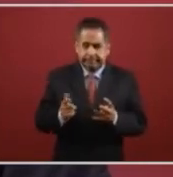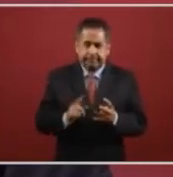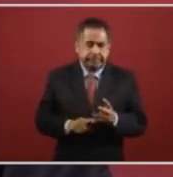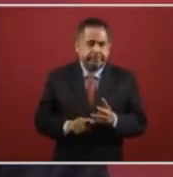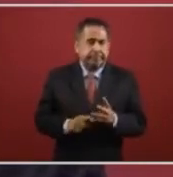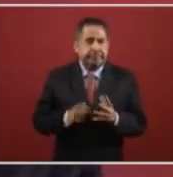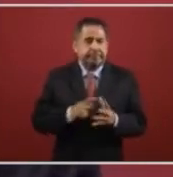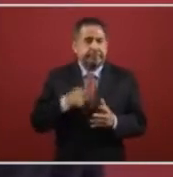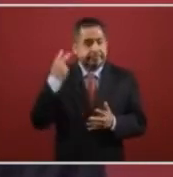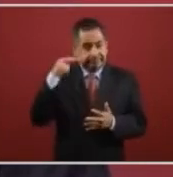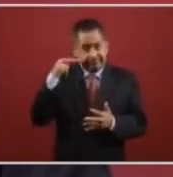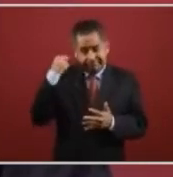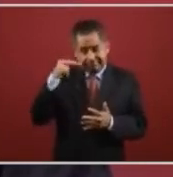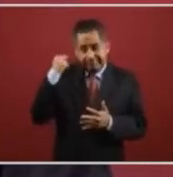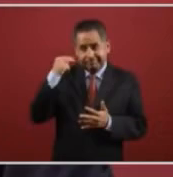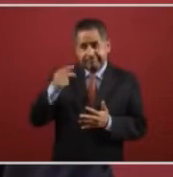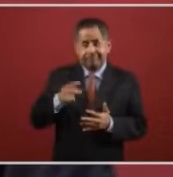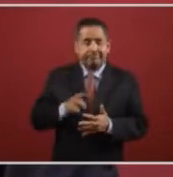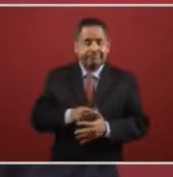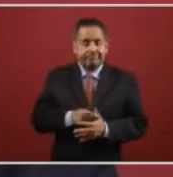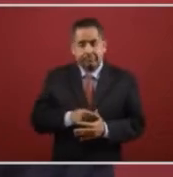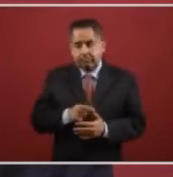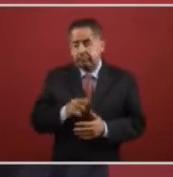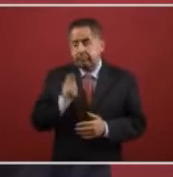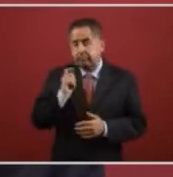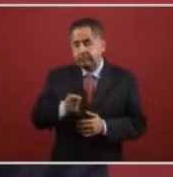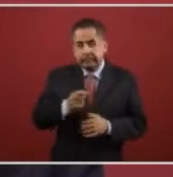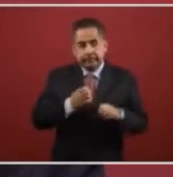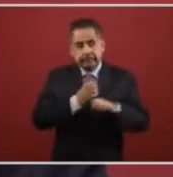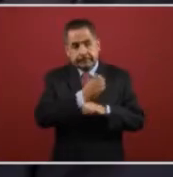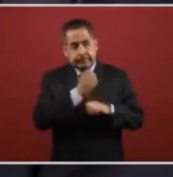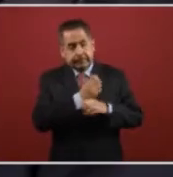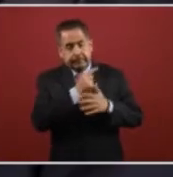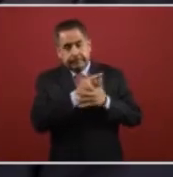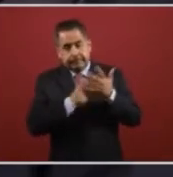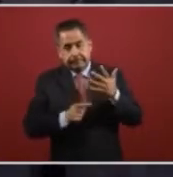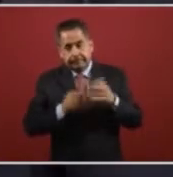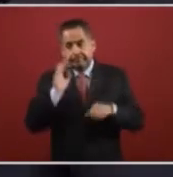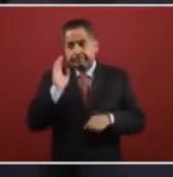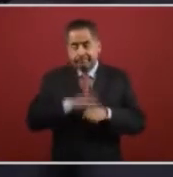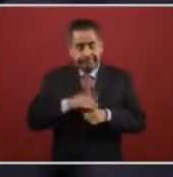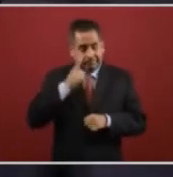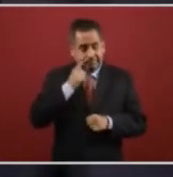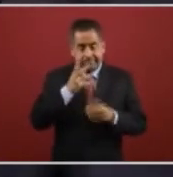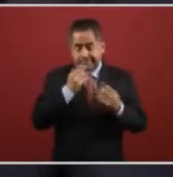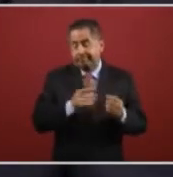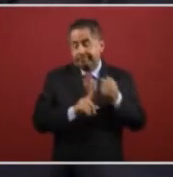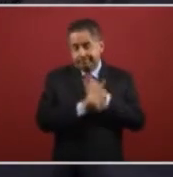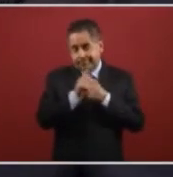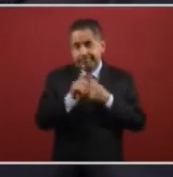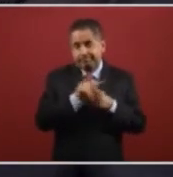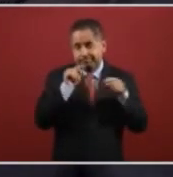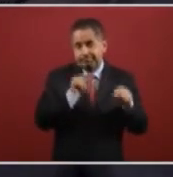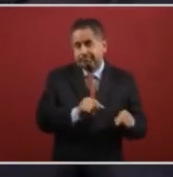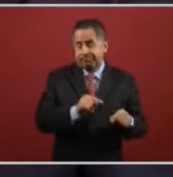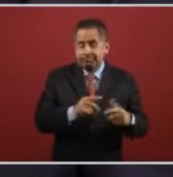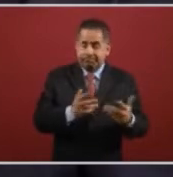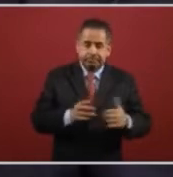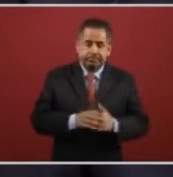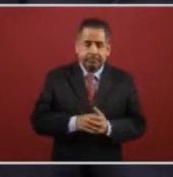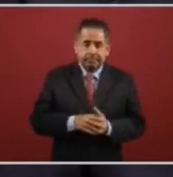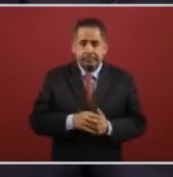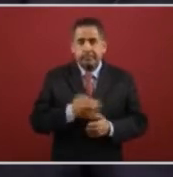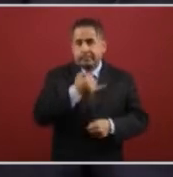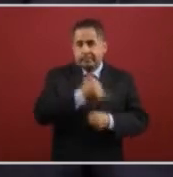Guanajuato, like Veracruz. These are states that where we have more